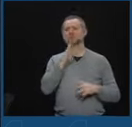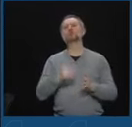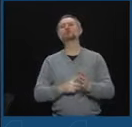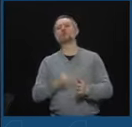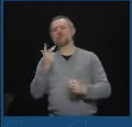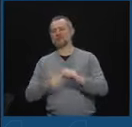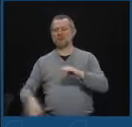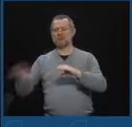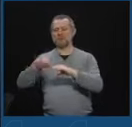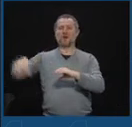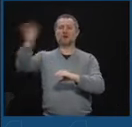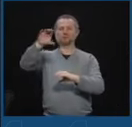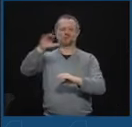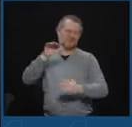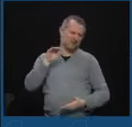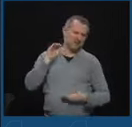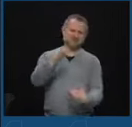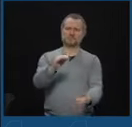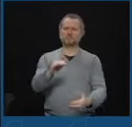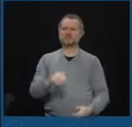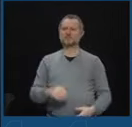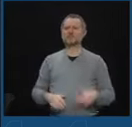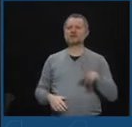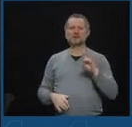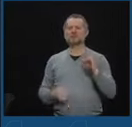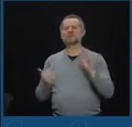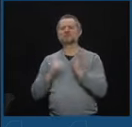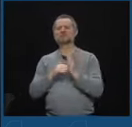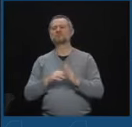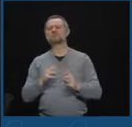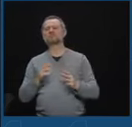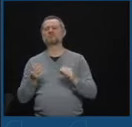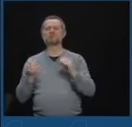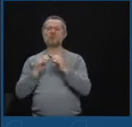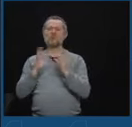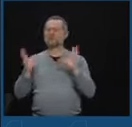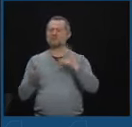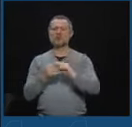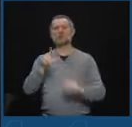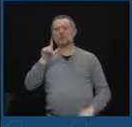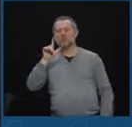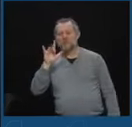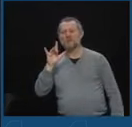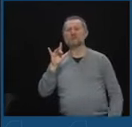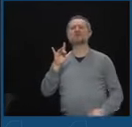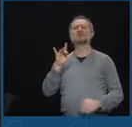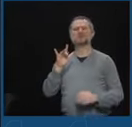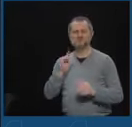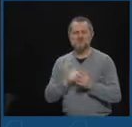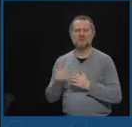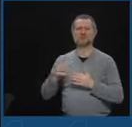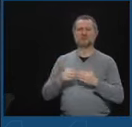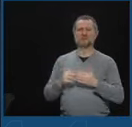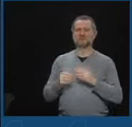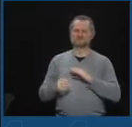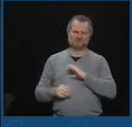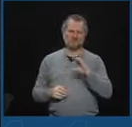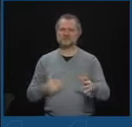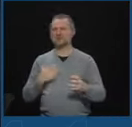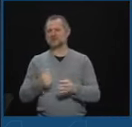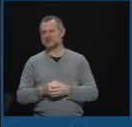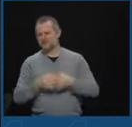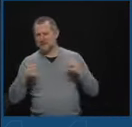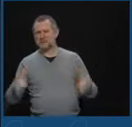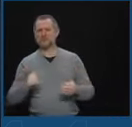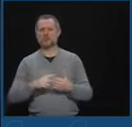we have already. Let's go to $24 million, nearly $25 million to support this. So let's expand what we're doing already